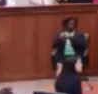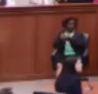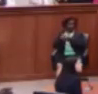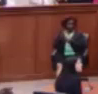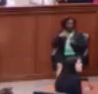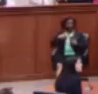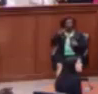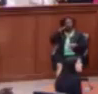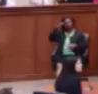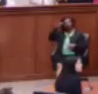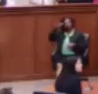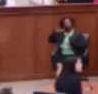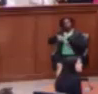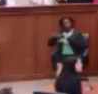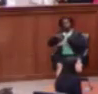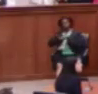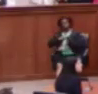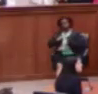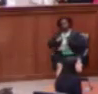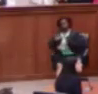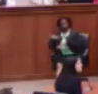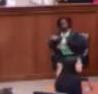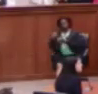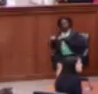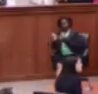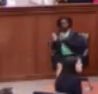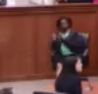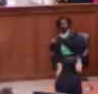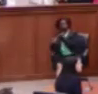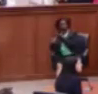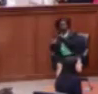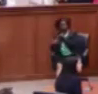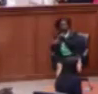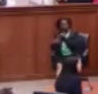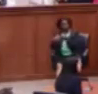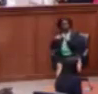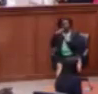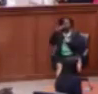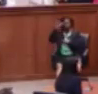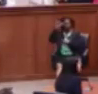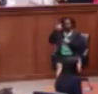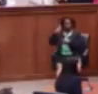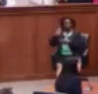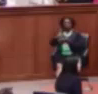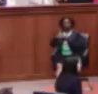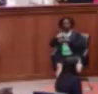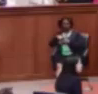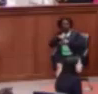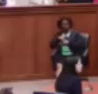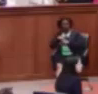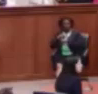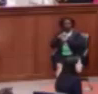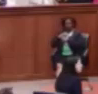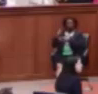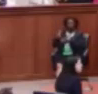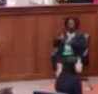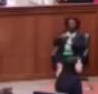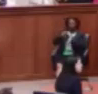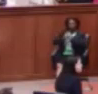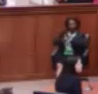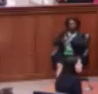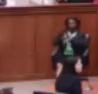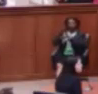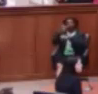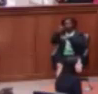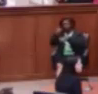helping us talk through concerns and make plans, make decisions. One of